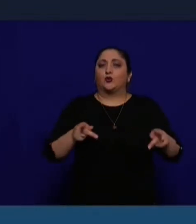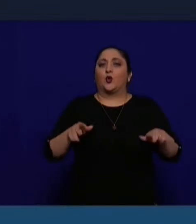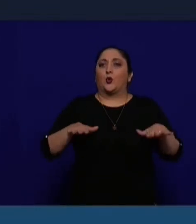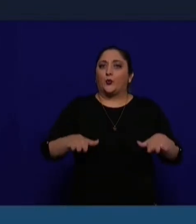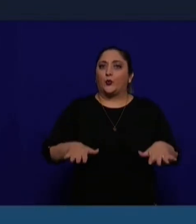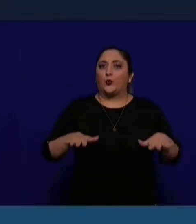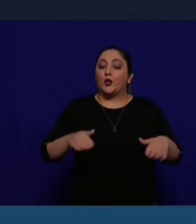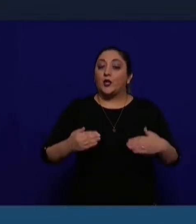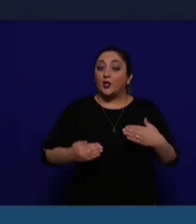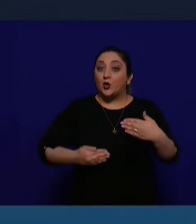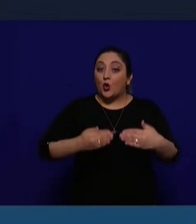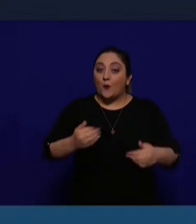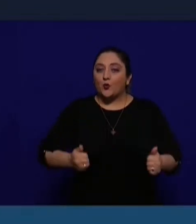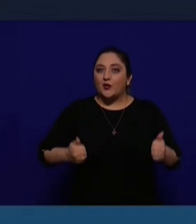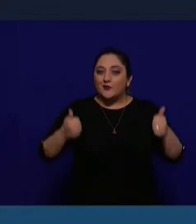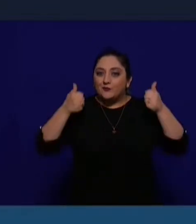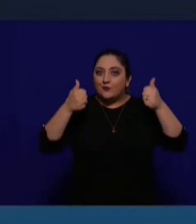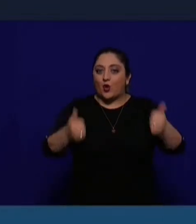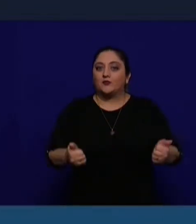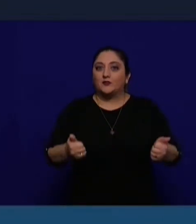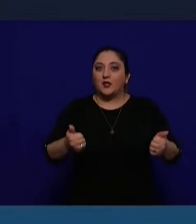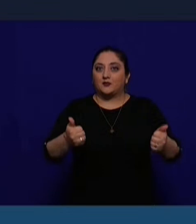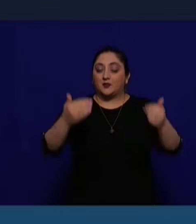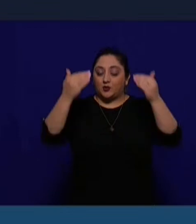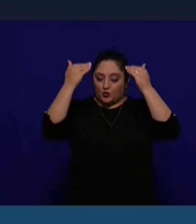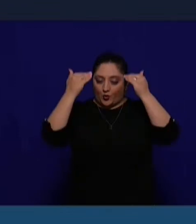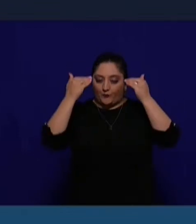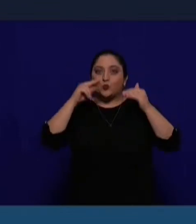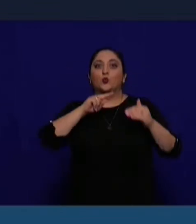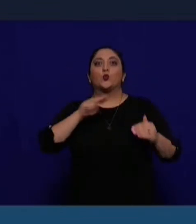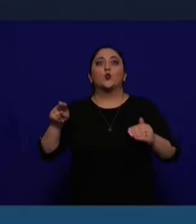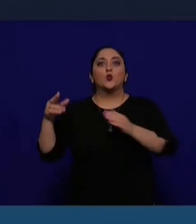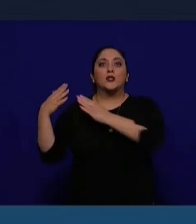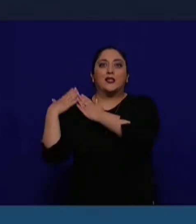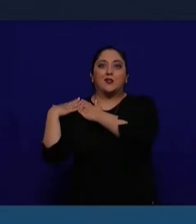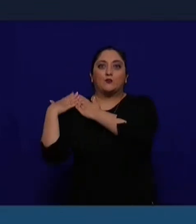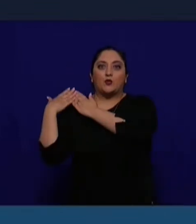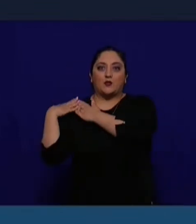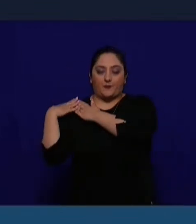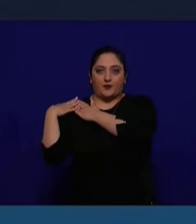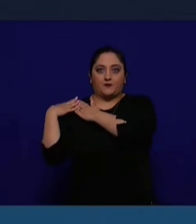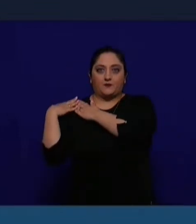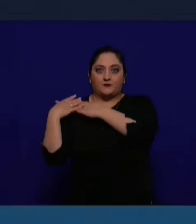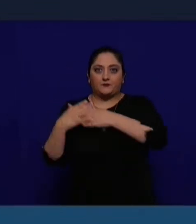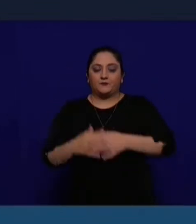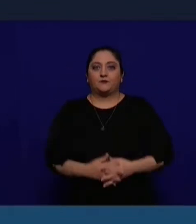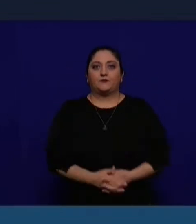huwa importanti li kulħadd jibqa' jsegwi u kulħadd ikun responsabbli.